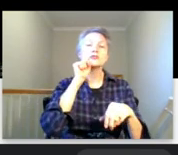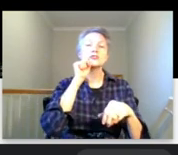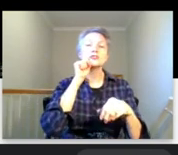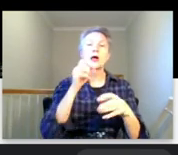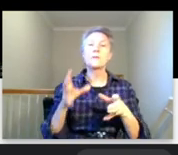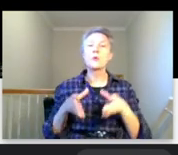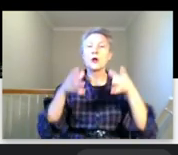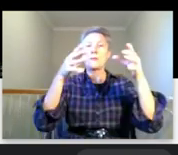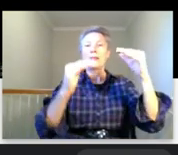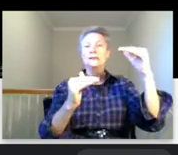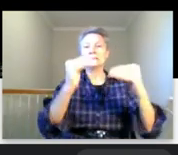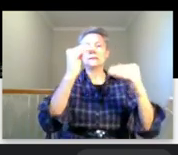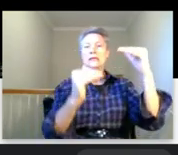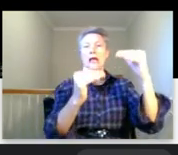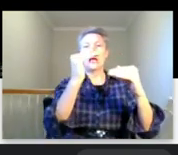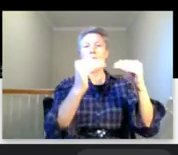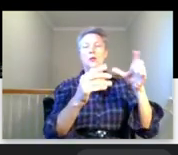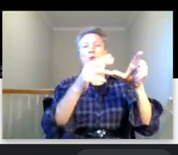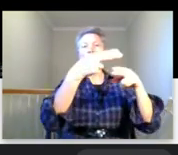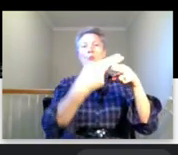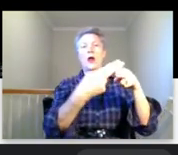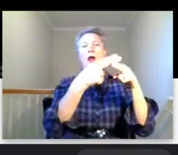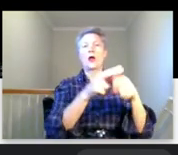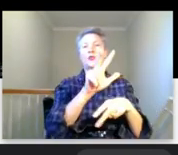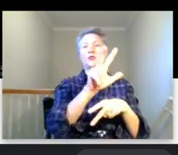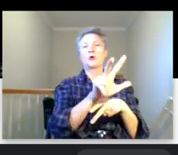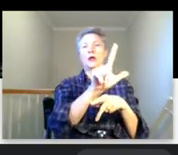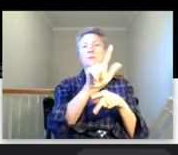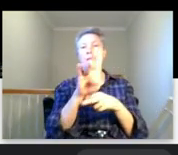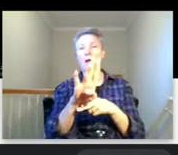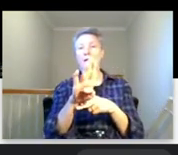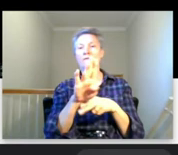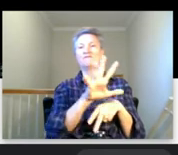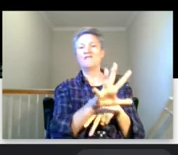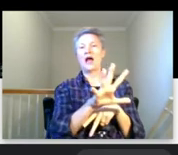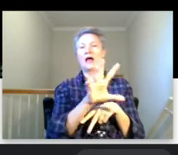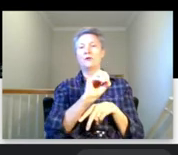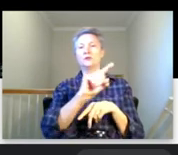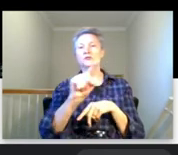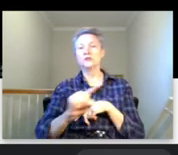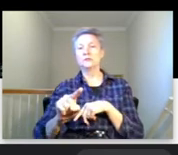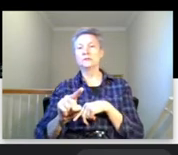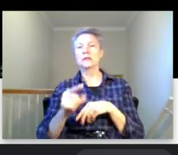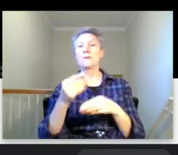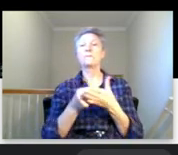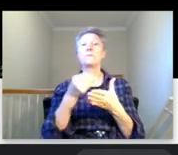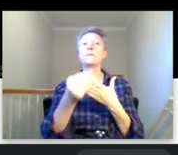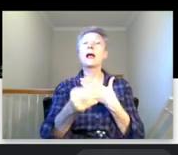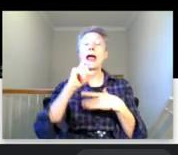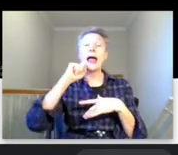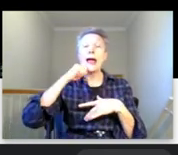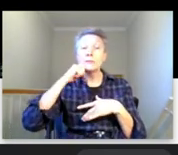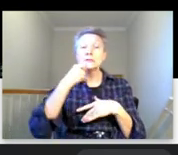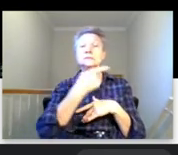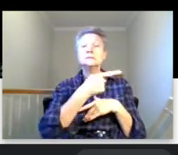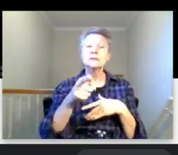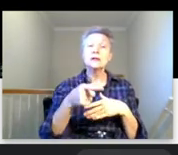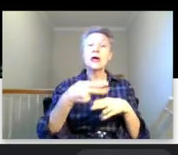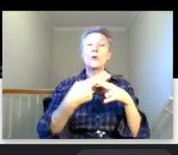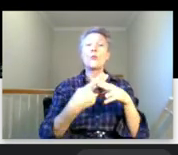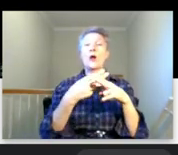that they weigh 3 pounds, 5 ounces. Let's say I buy some apples, and those weigh